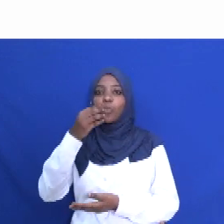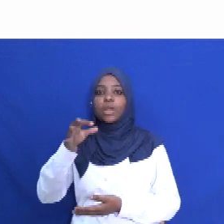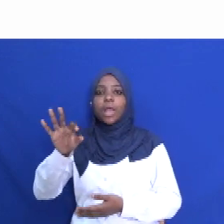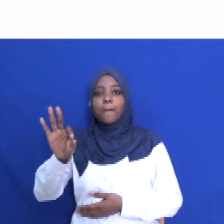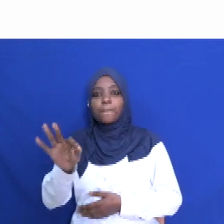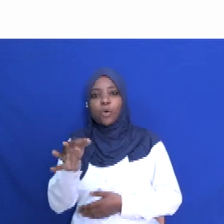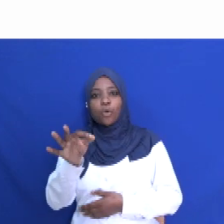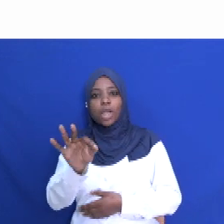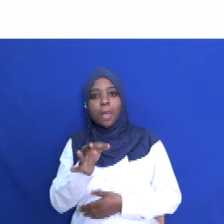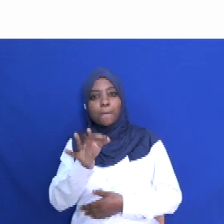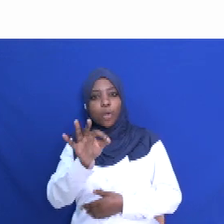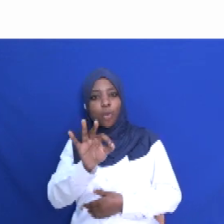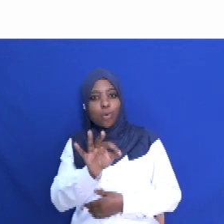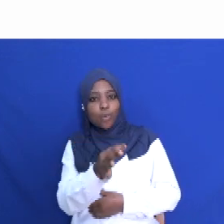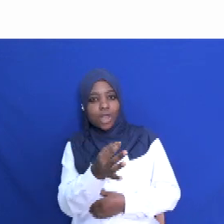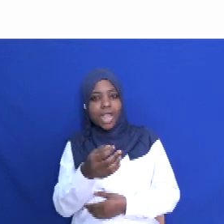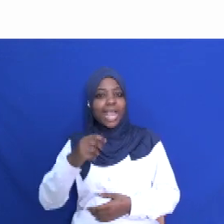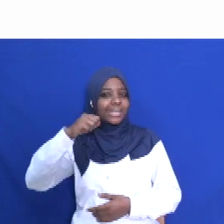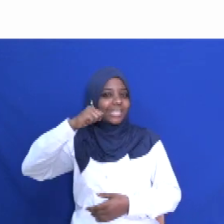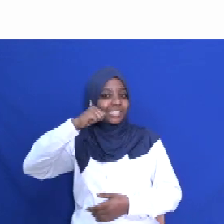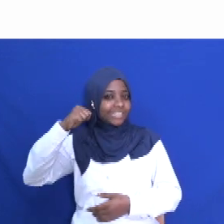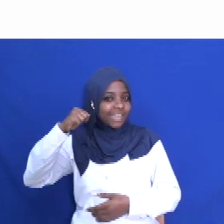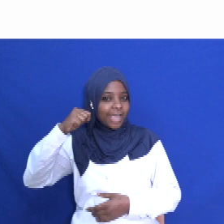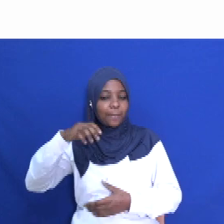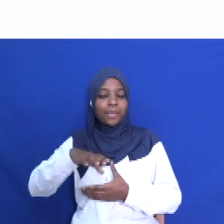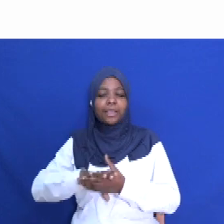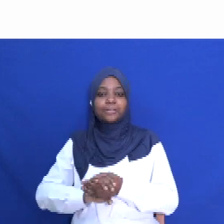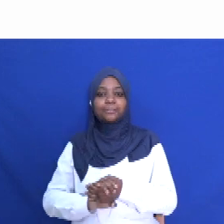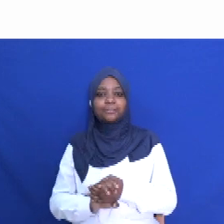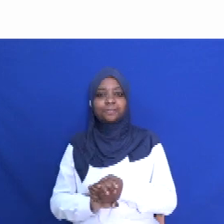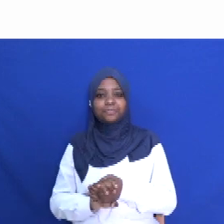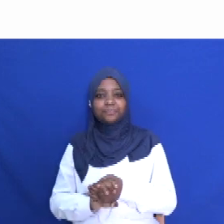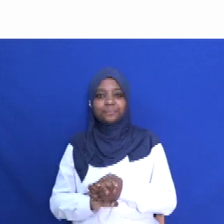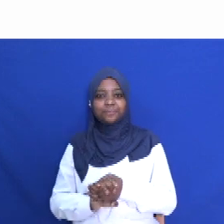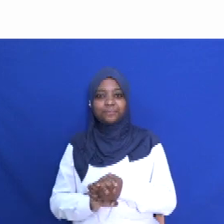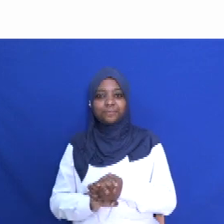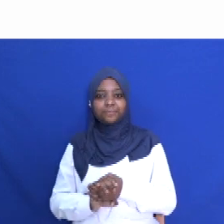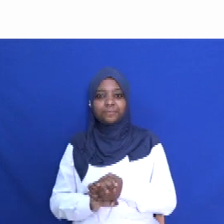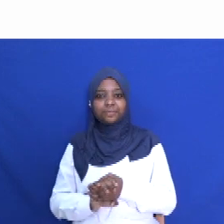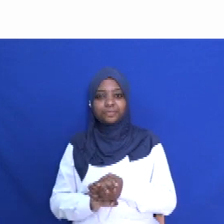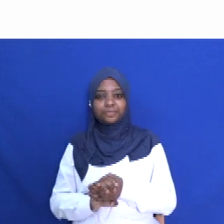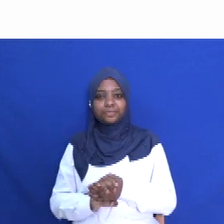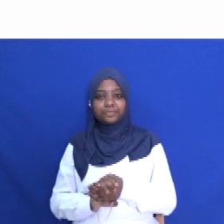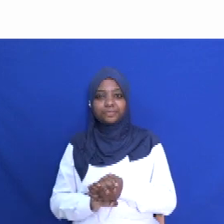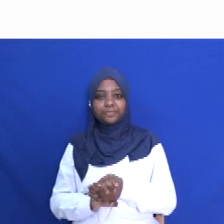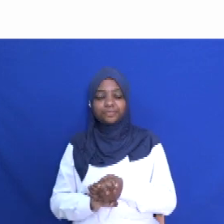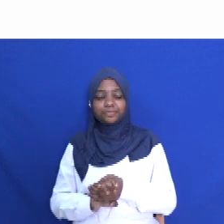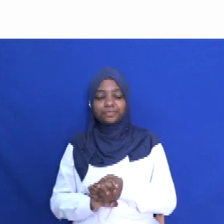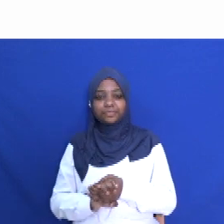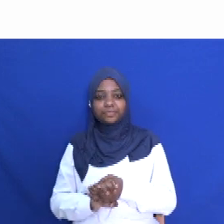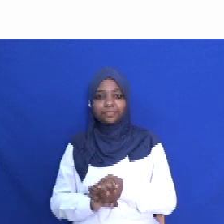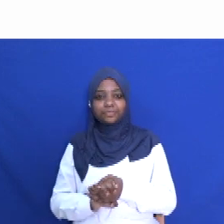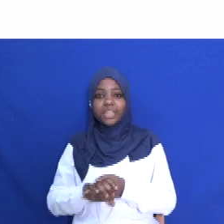Omnivorous animal. The child is called omnivorous